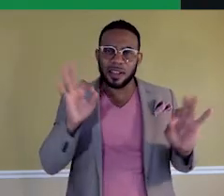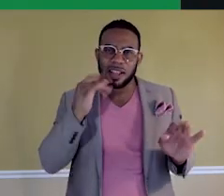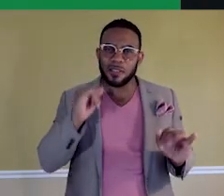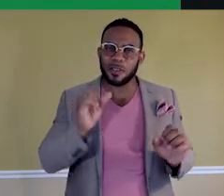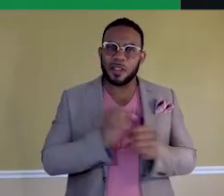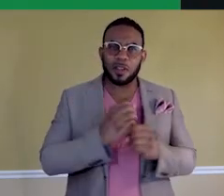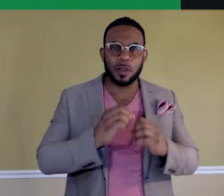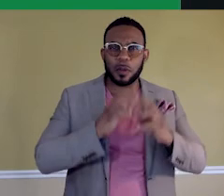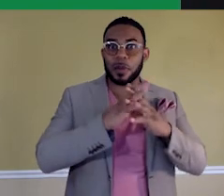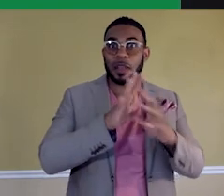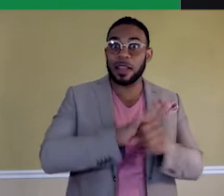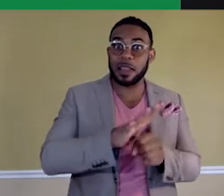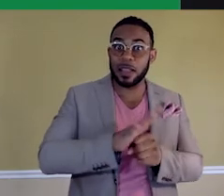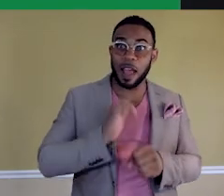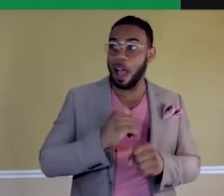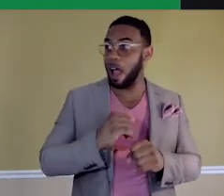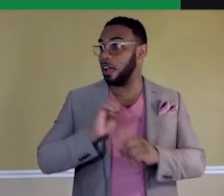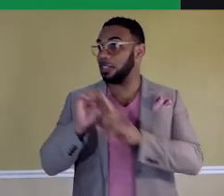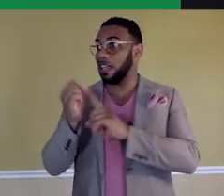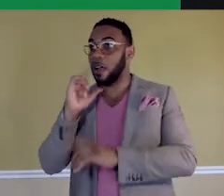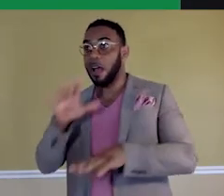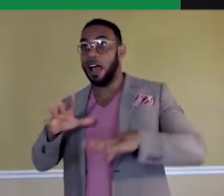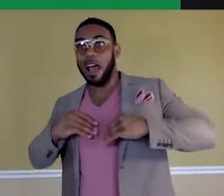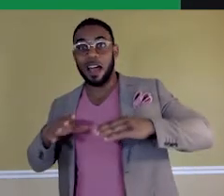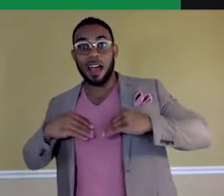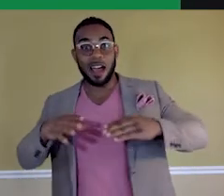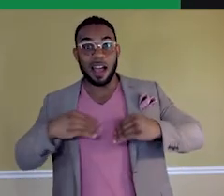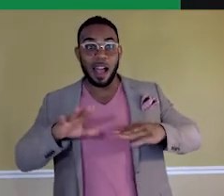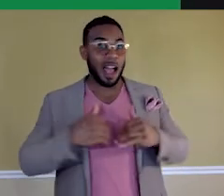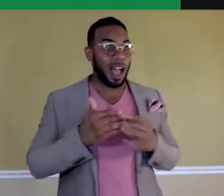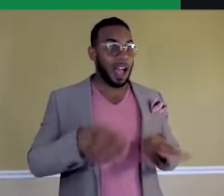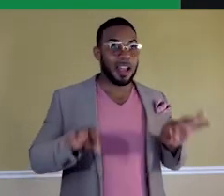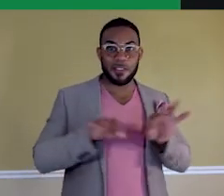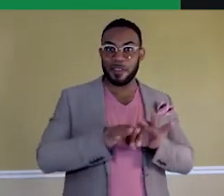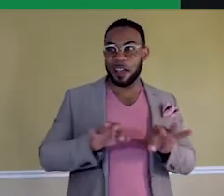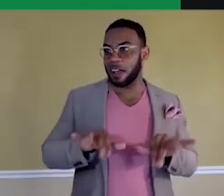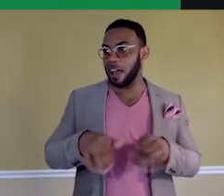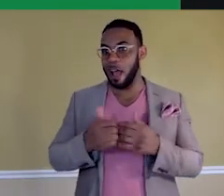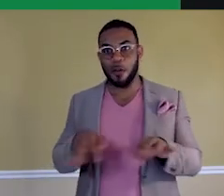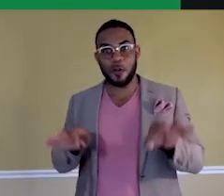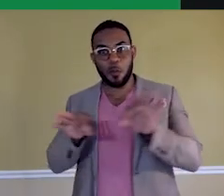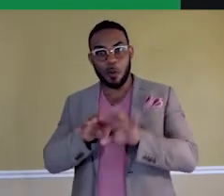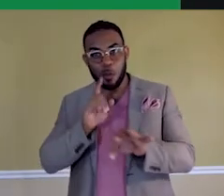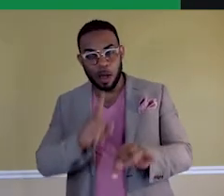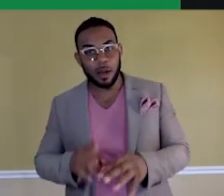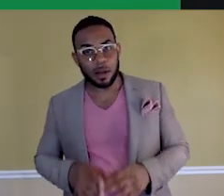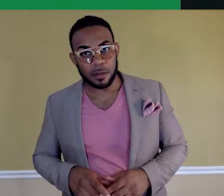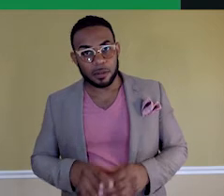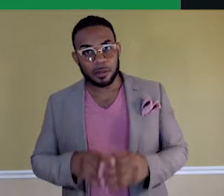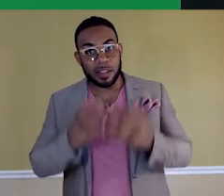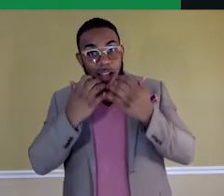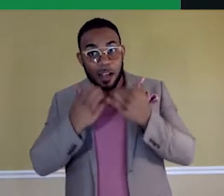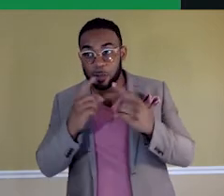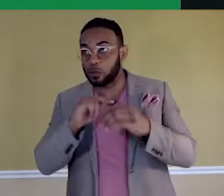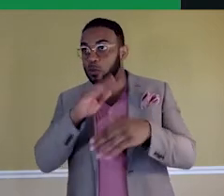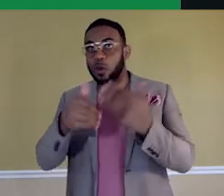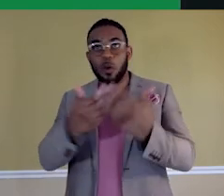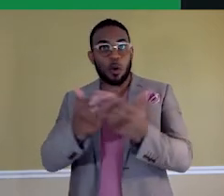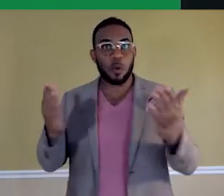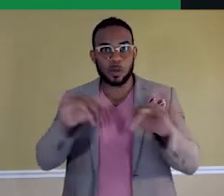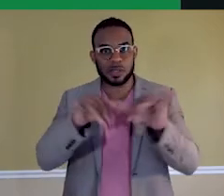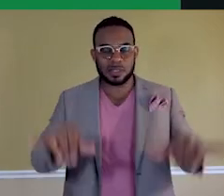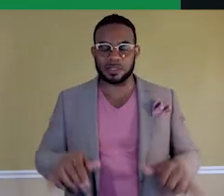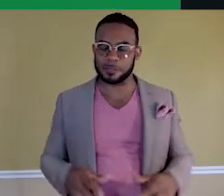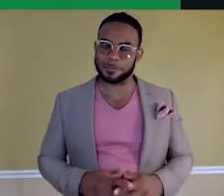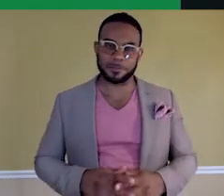create and build enough, our societies will accept how valuable or how important we are to the whole